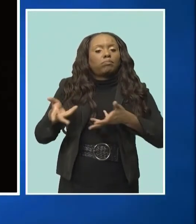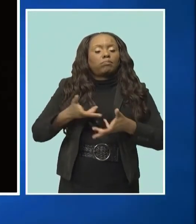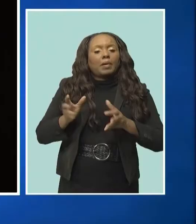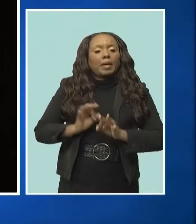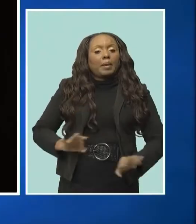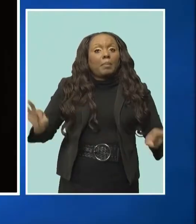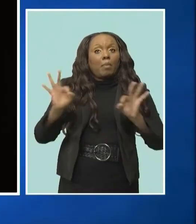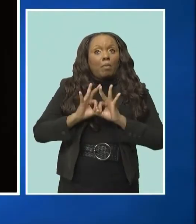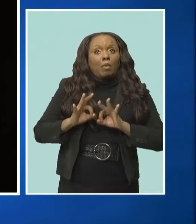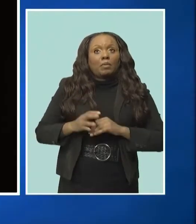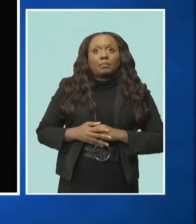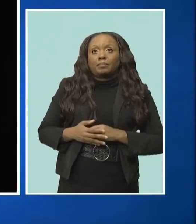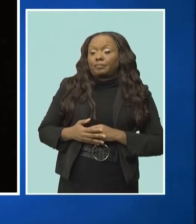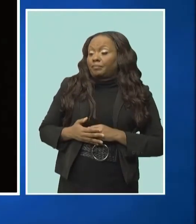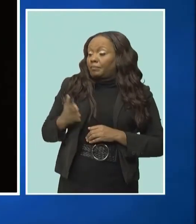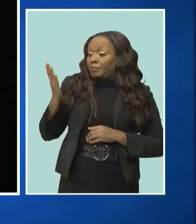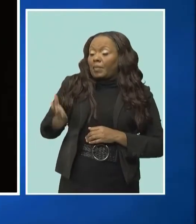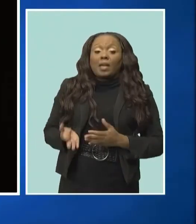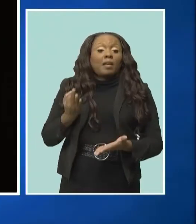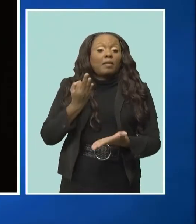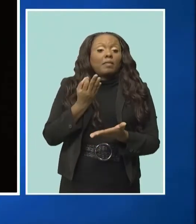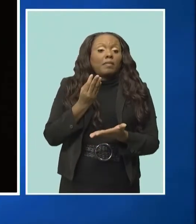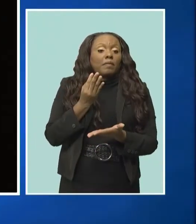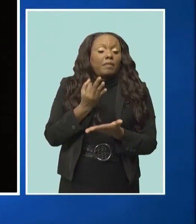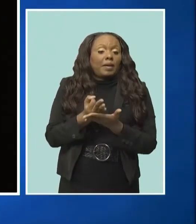Financial digital literacy